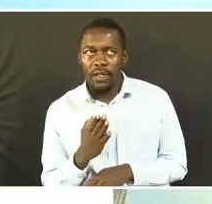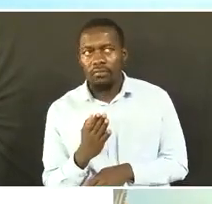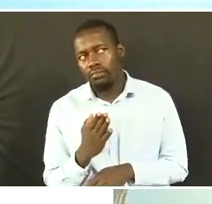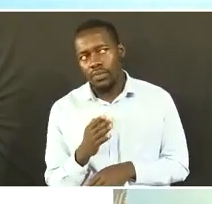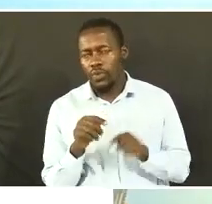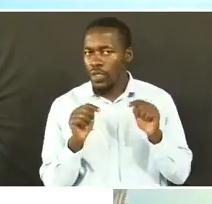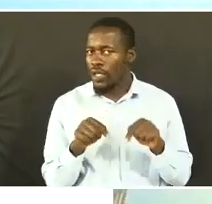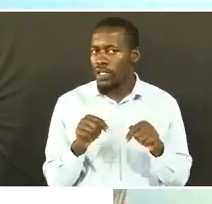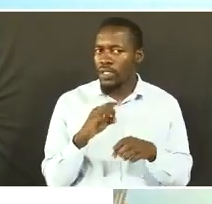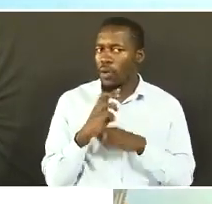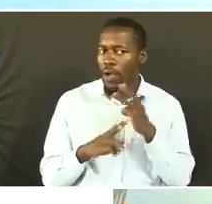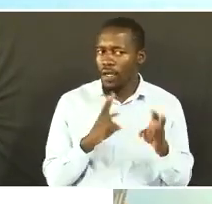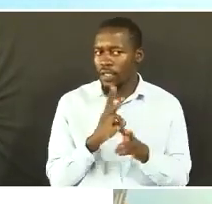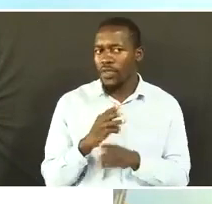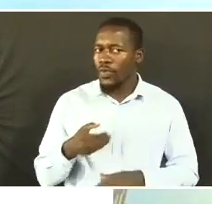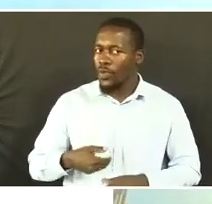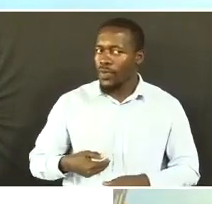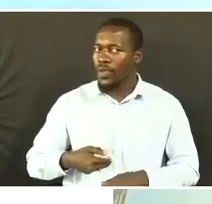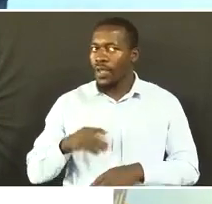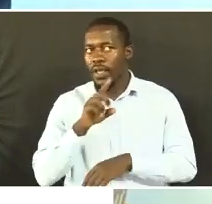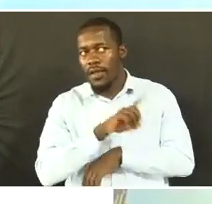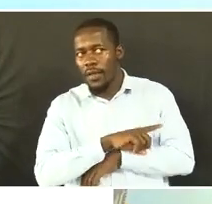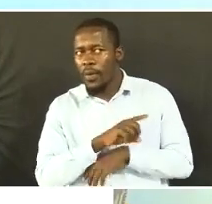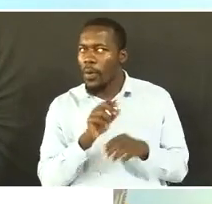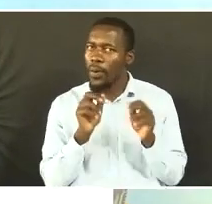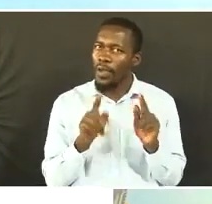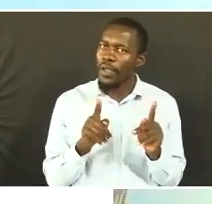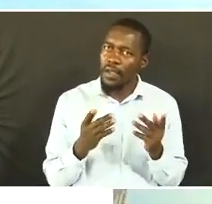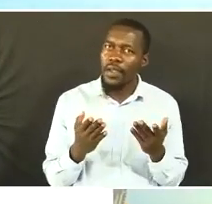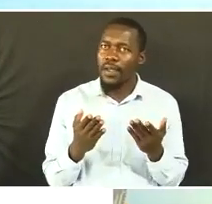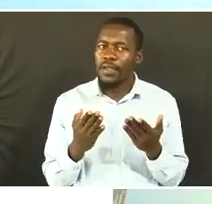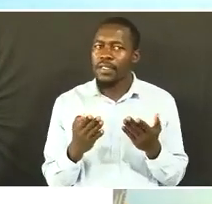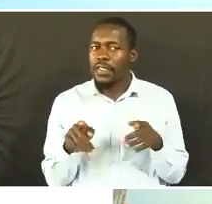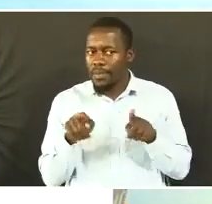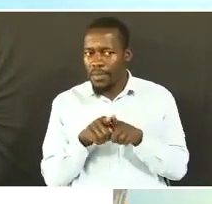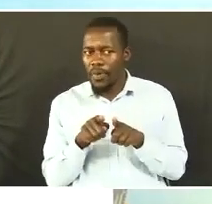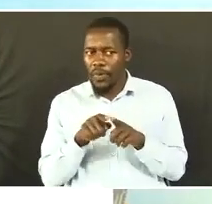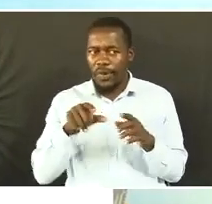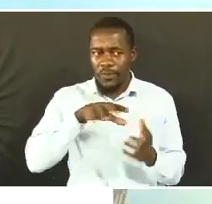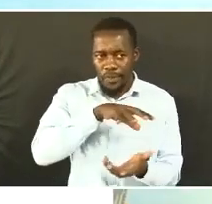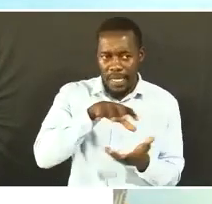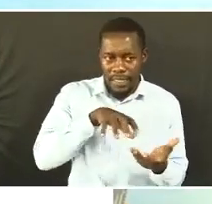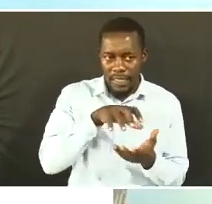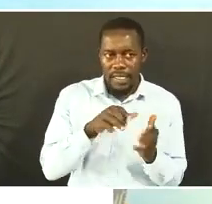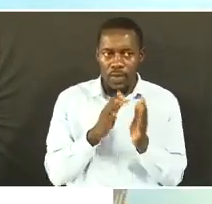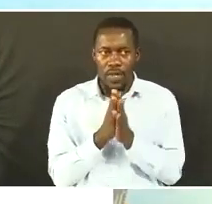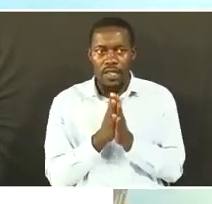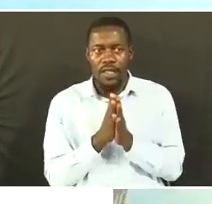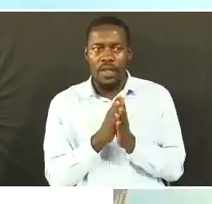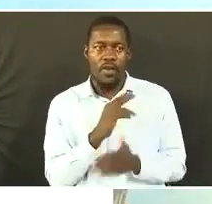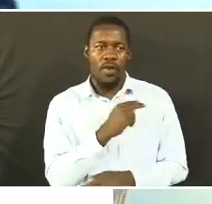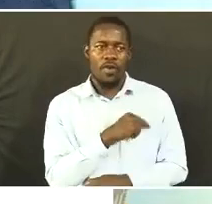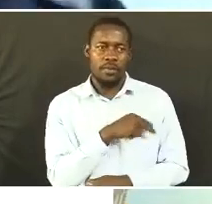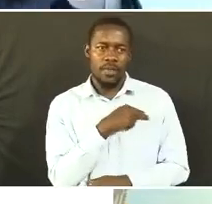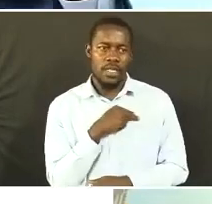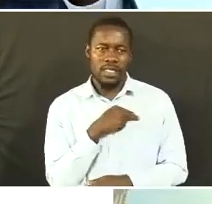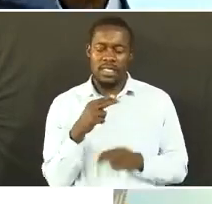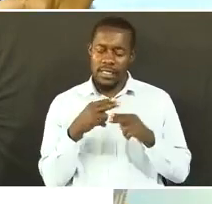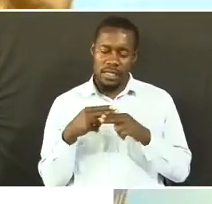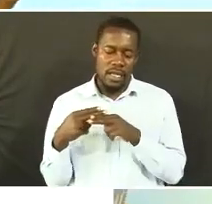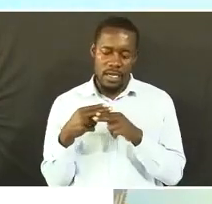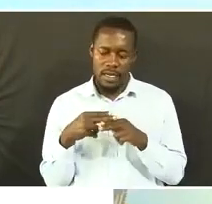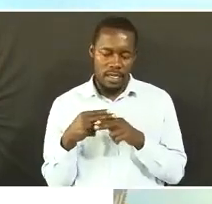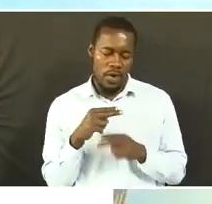but we also have a local flavor of the hospital chaplaincy, which forms a very critical pillar of our